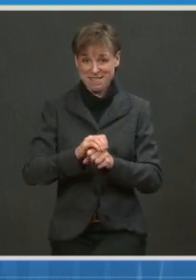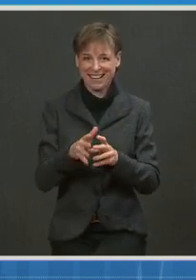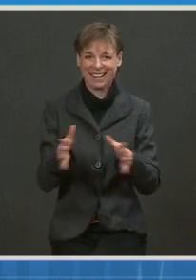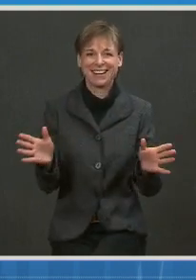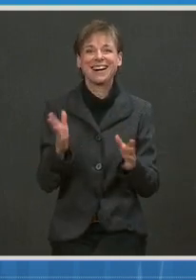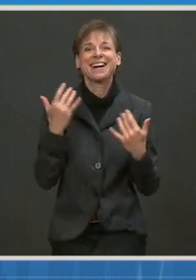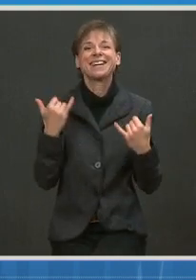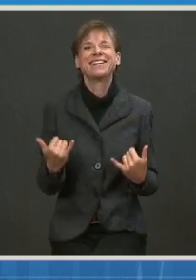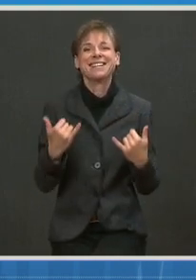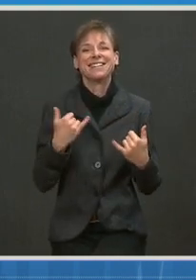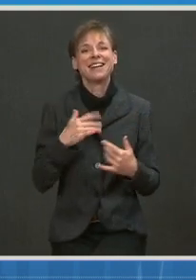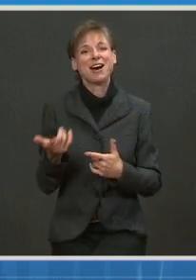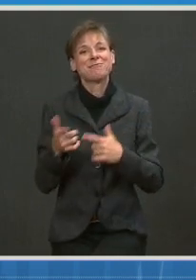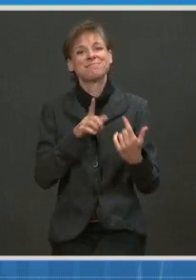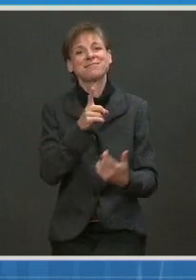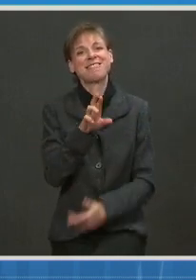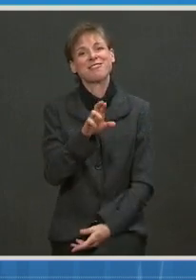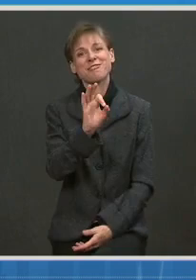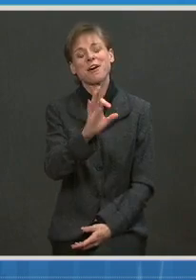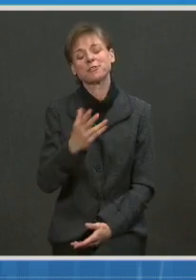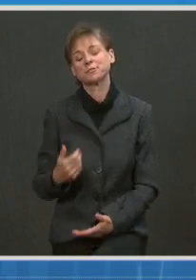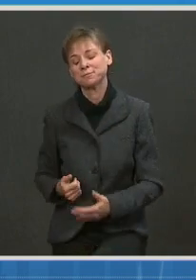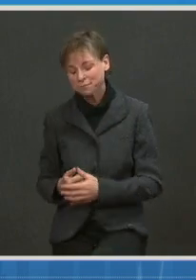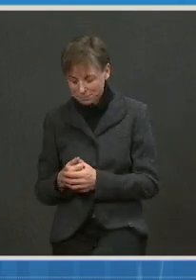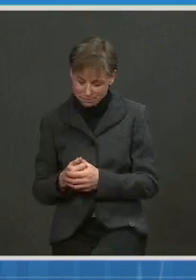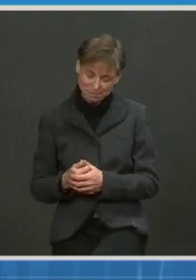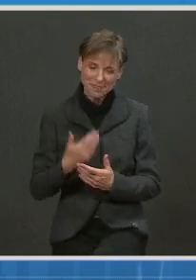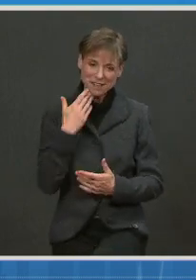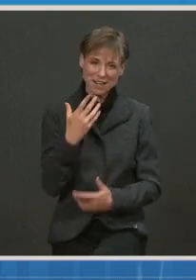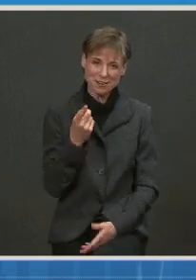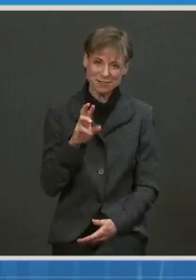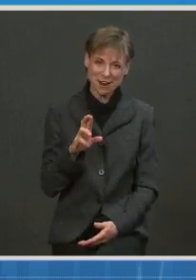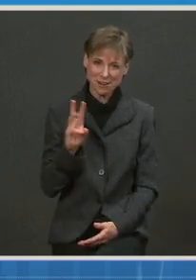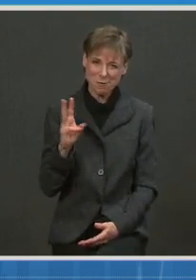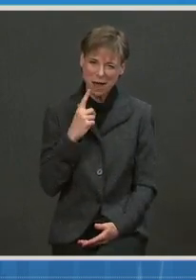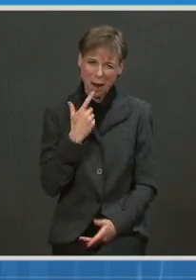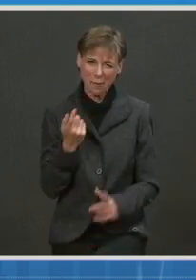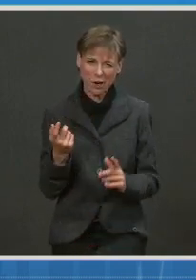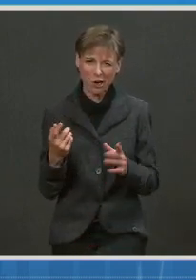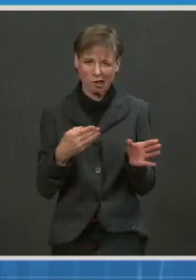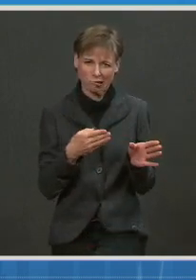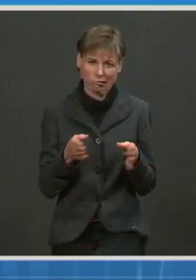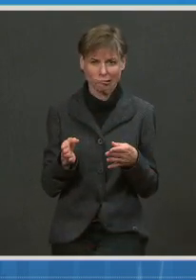much, Dr. Walensky. I'm just going to change topics somewhat